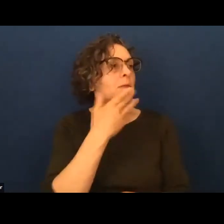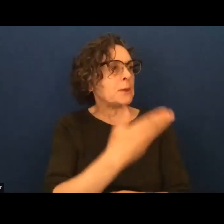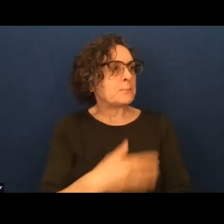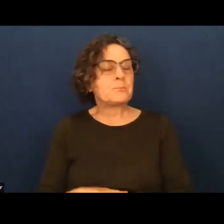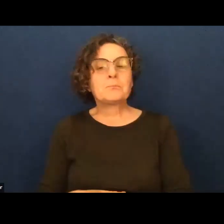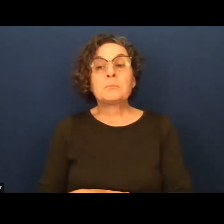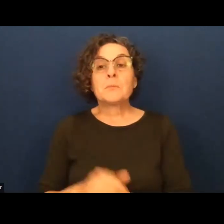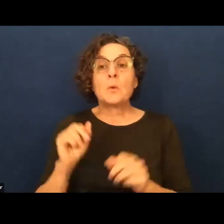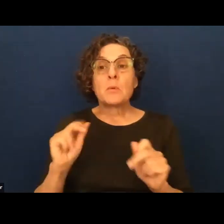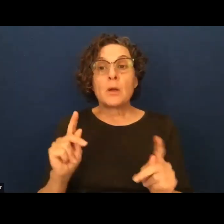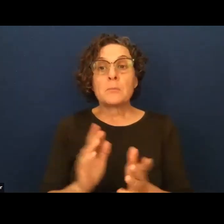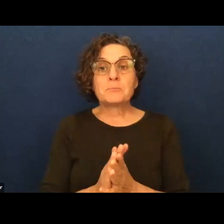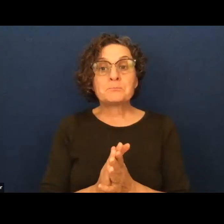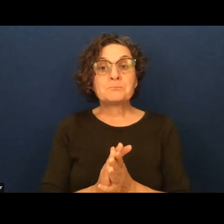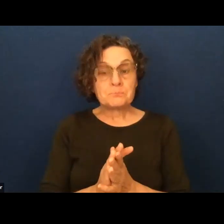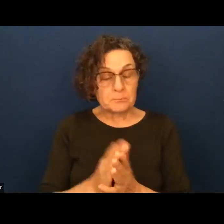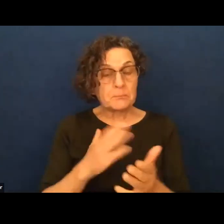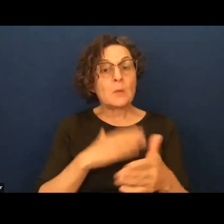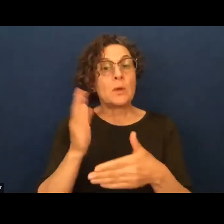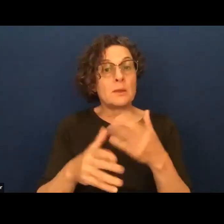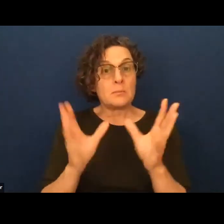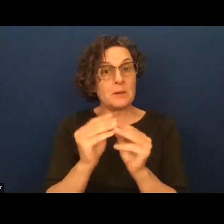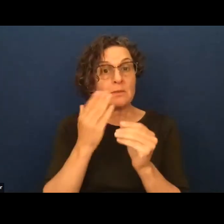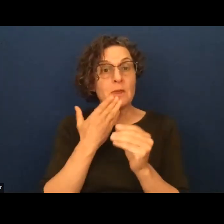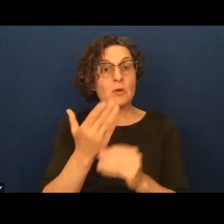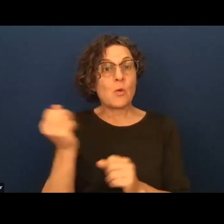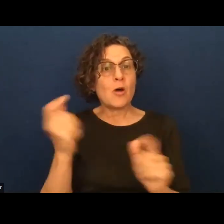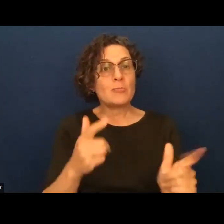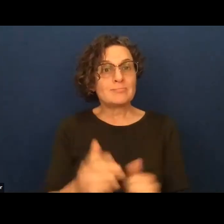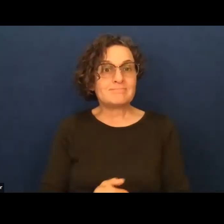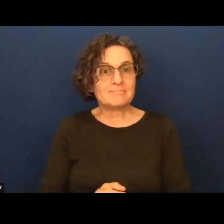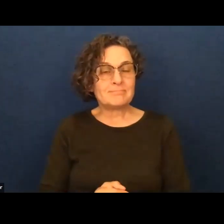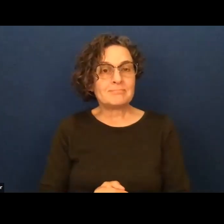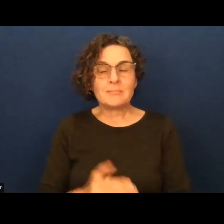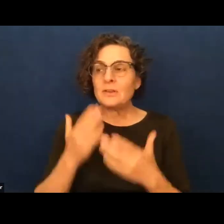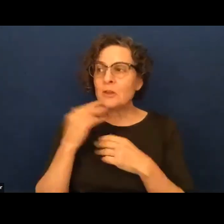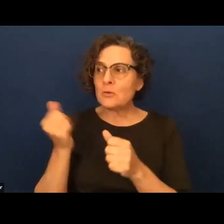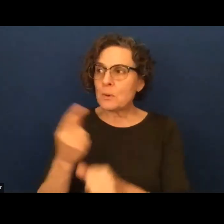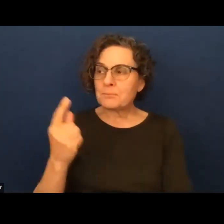And with that, I will end the meeting. Thank you all. Thank you. Thank you, everybody.